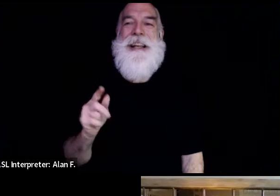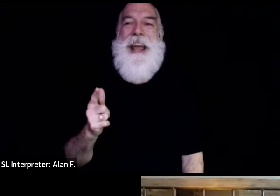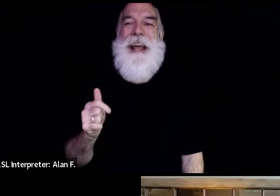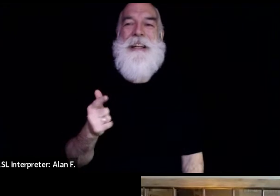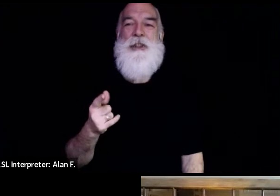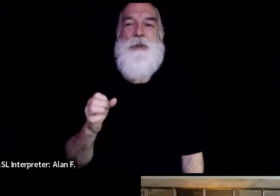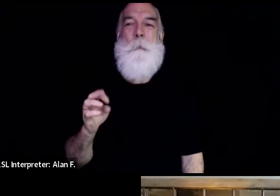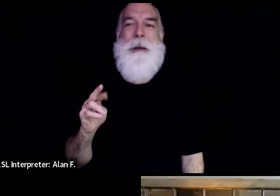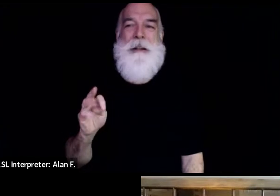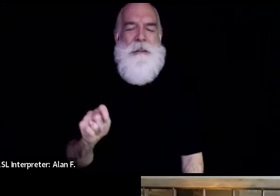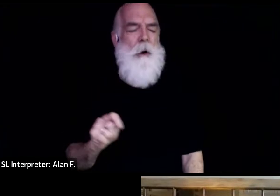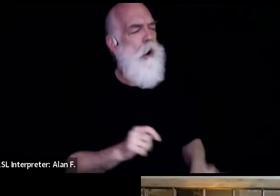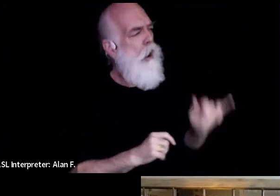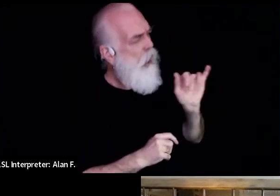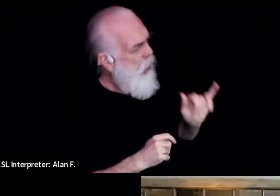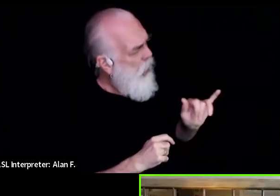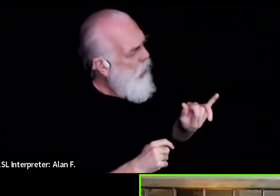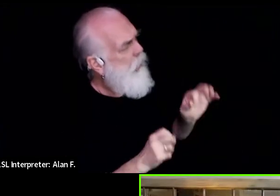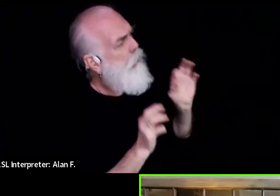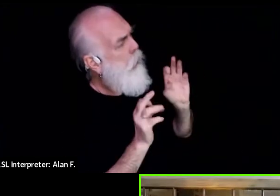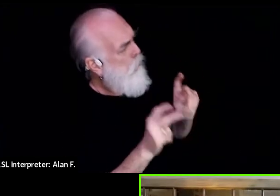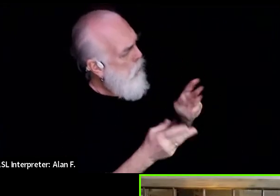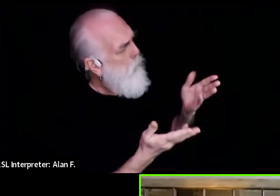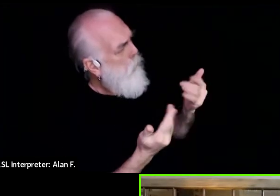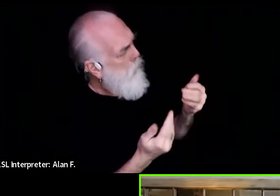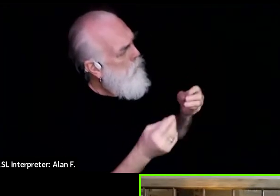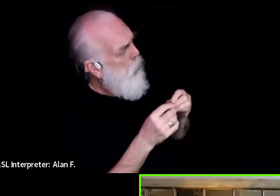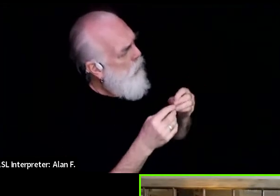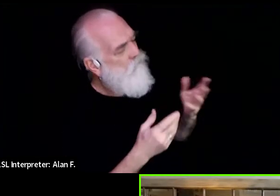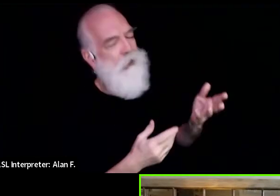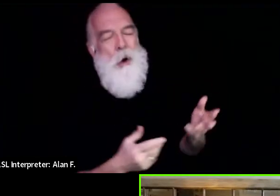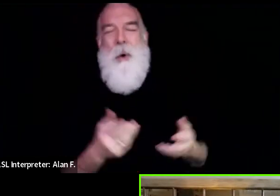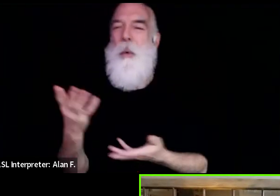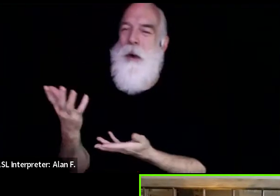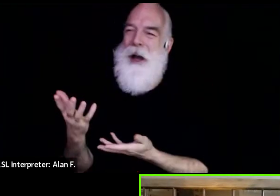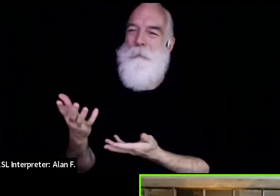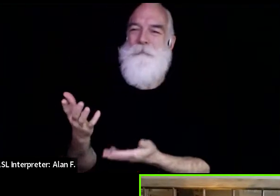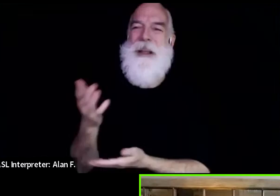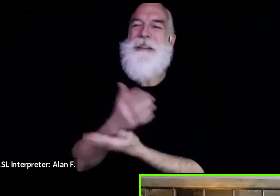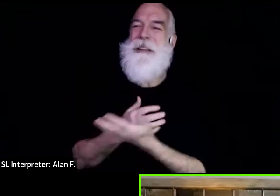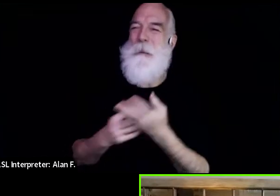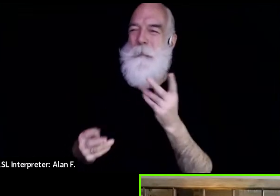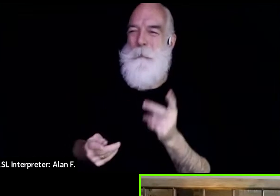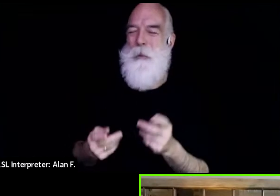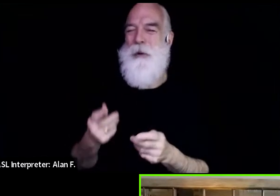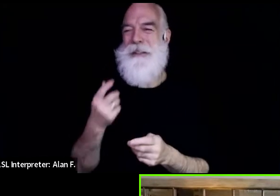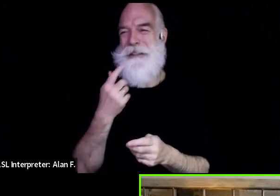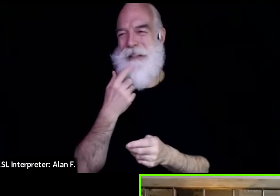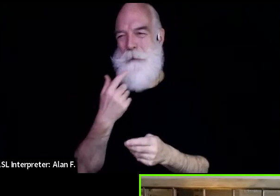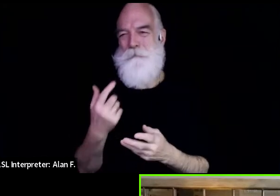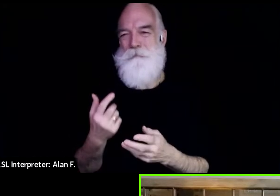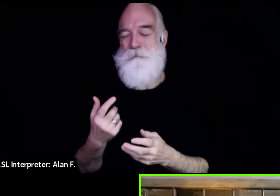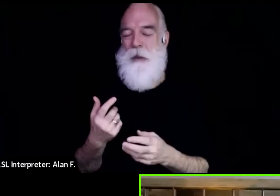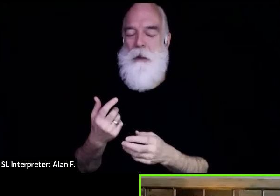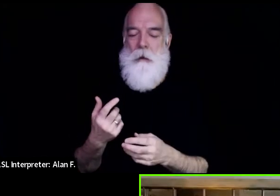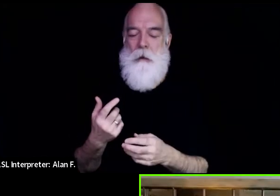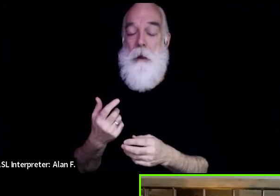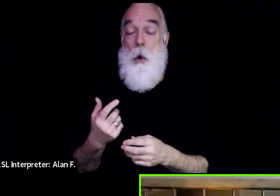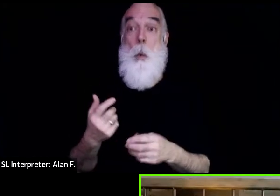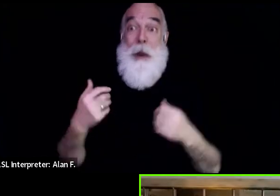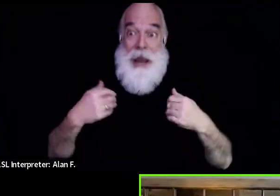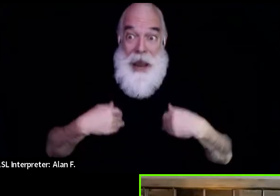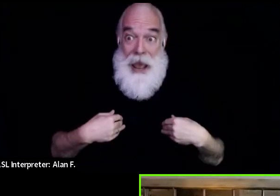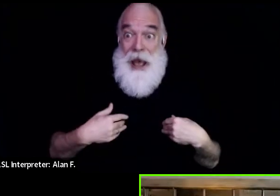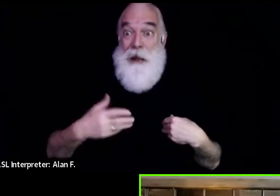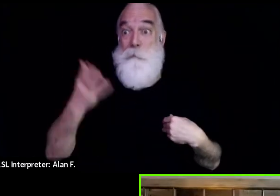Okay. And so there are some who will say that, and at some point there had been two different unions. So there are some